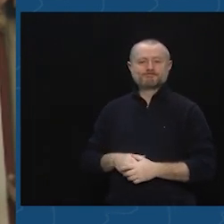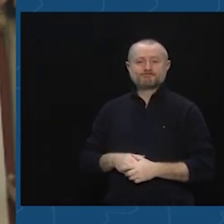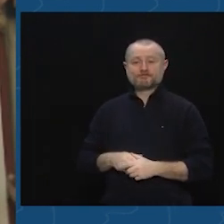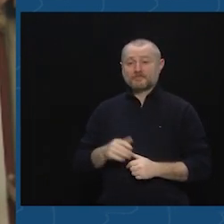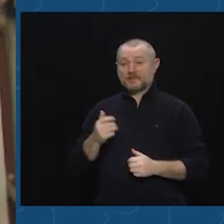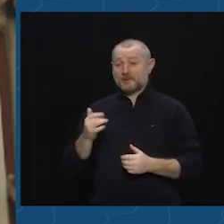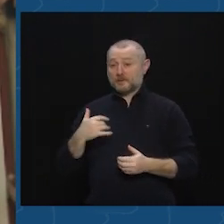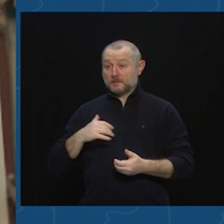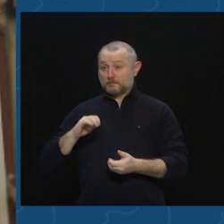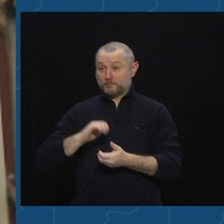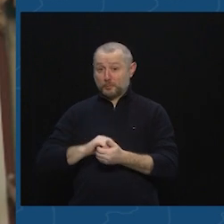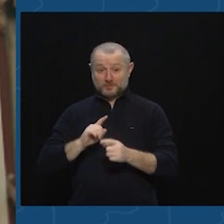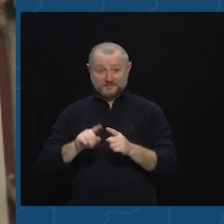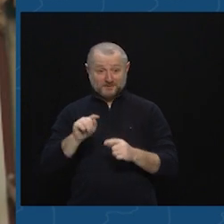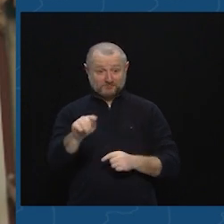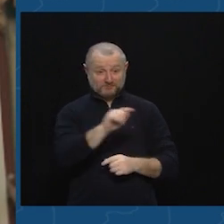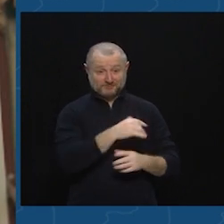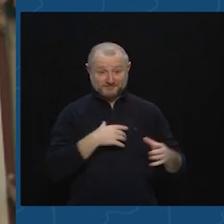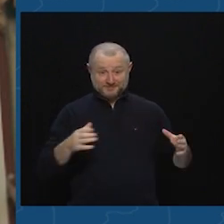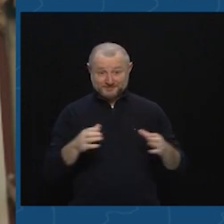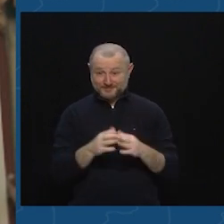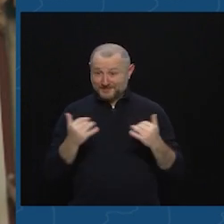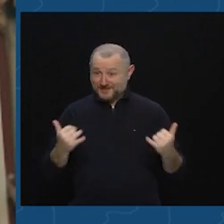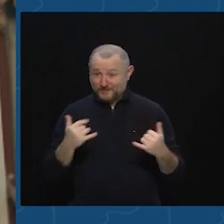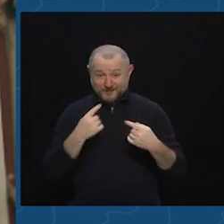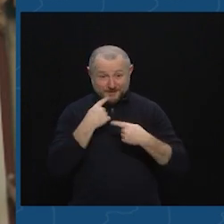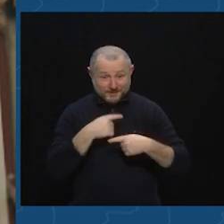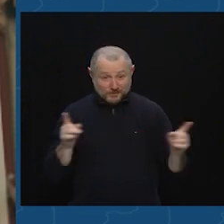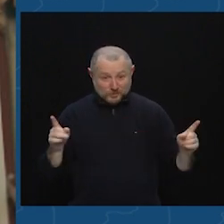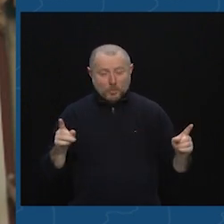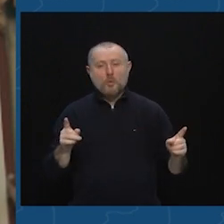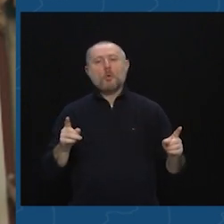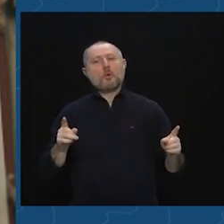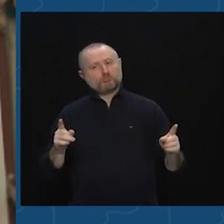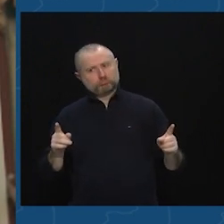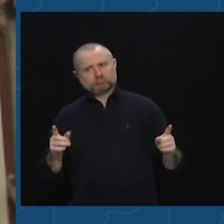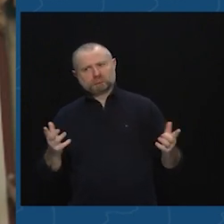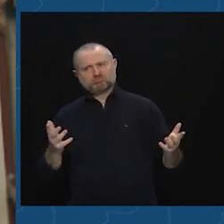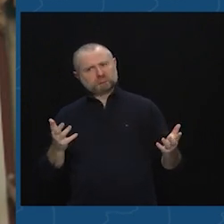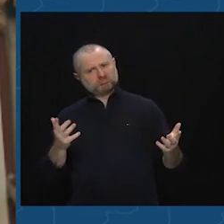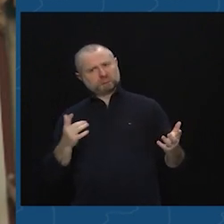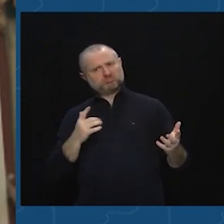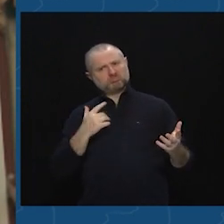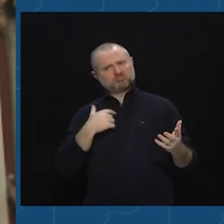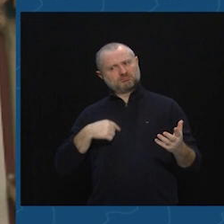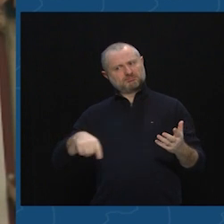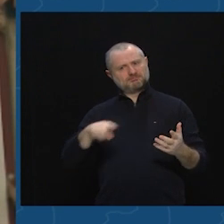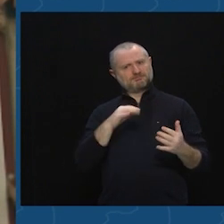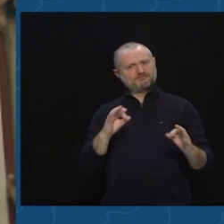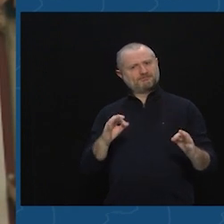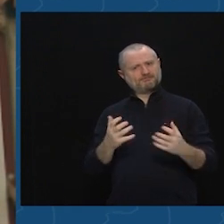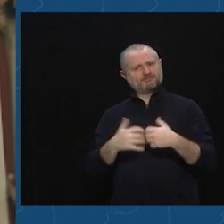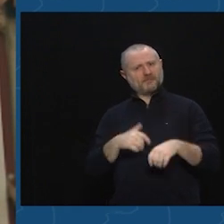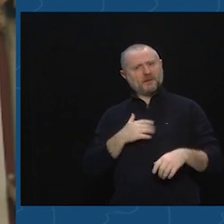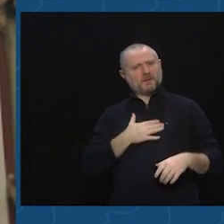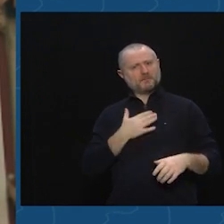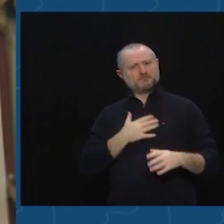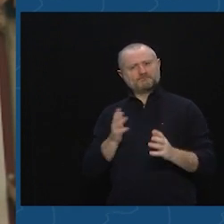in alignment with my conversation with the President of the United States several months